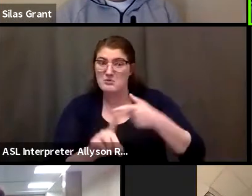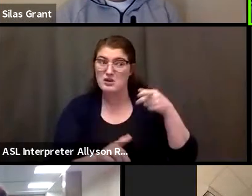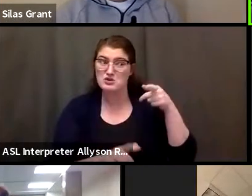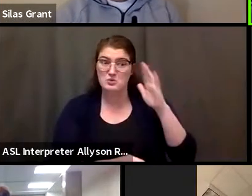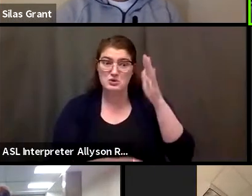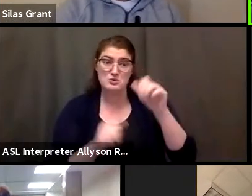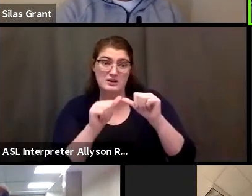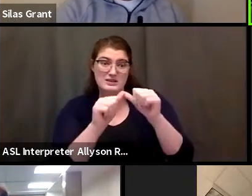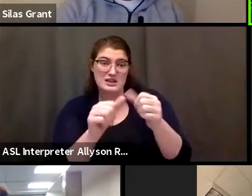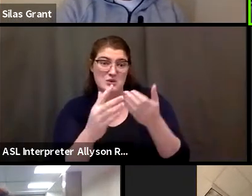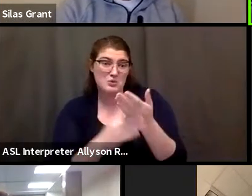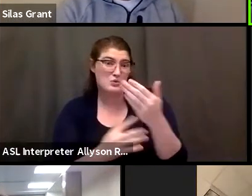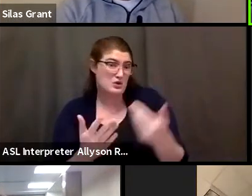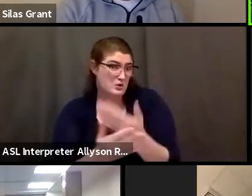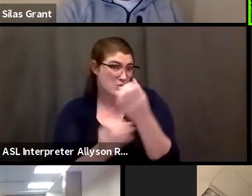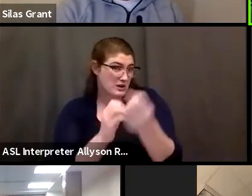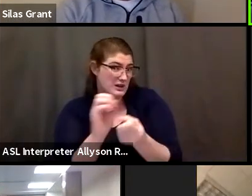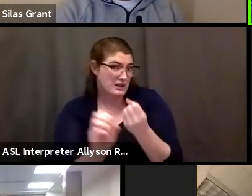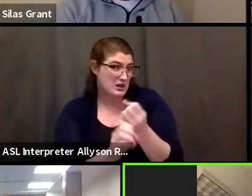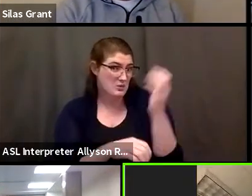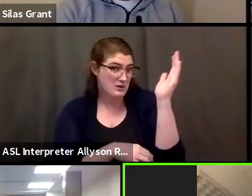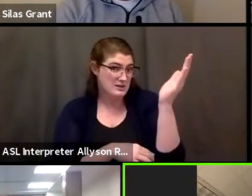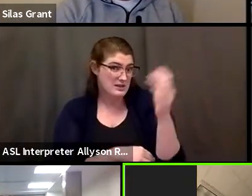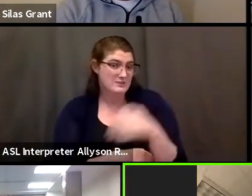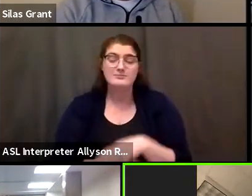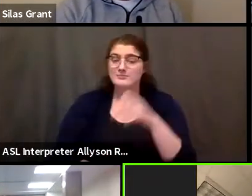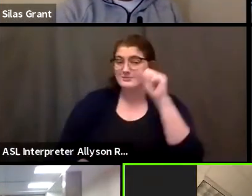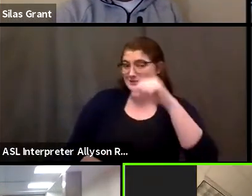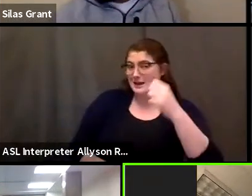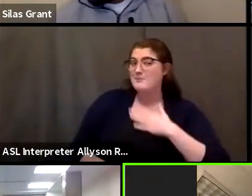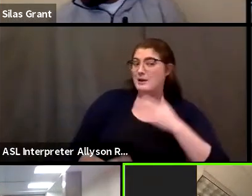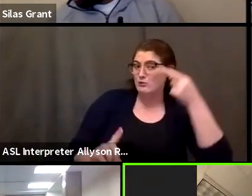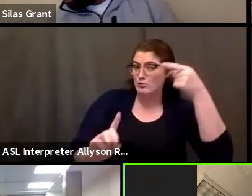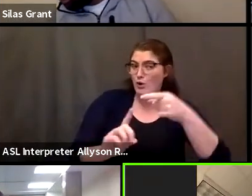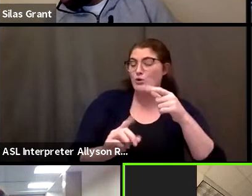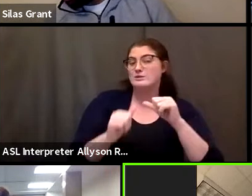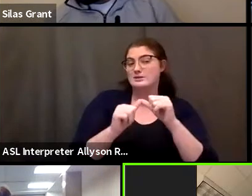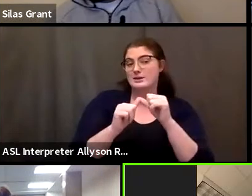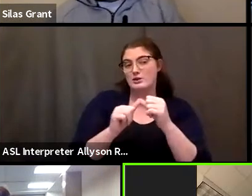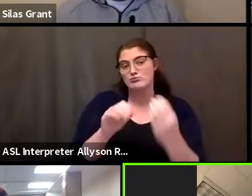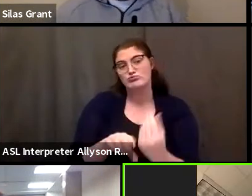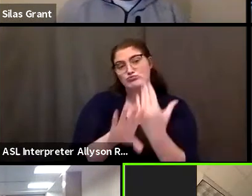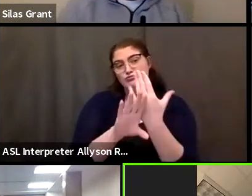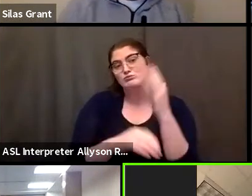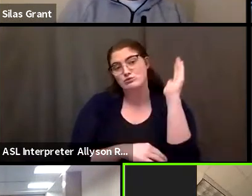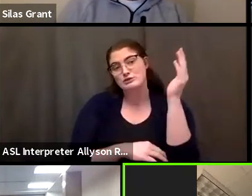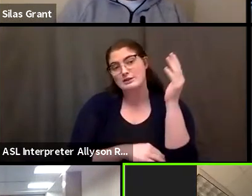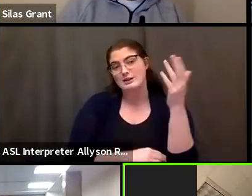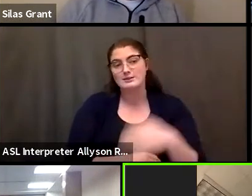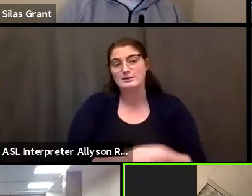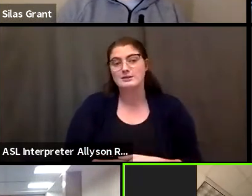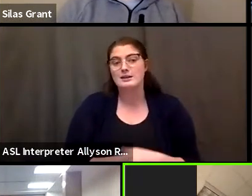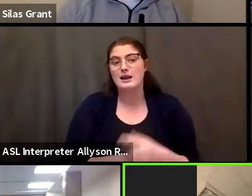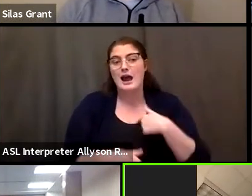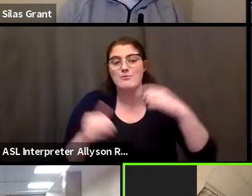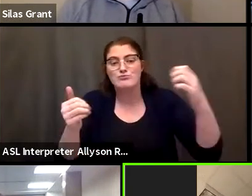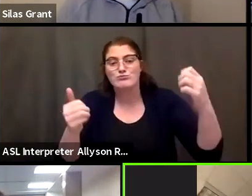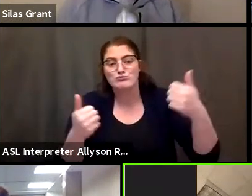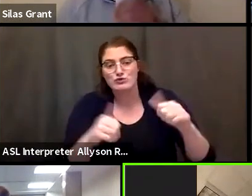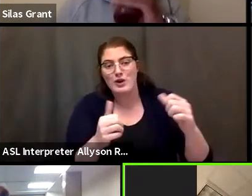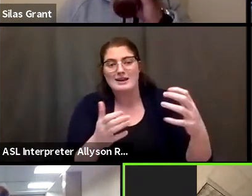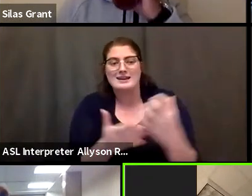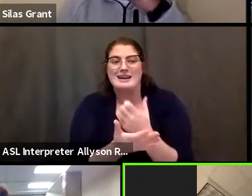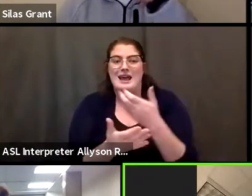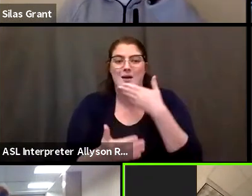year, to present? That's my goal, and I'm about trying to get a better